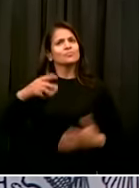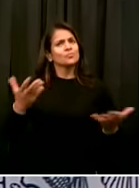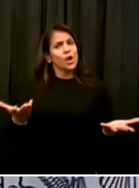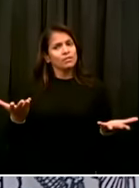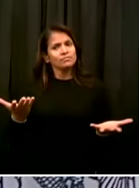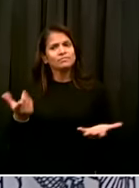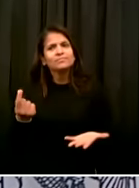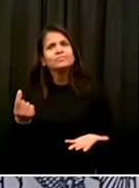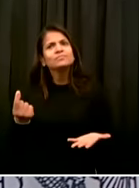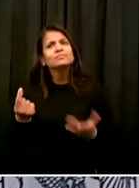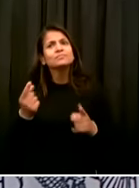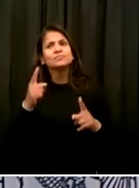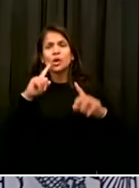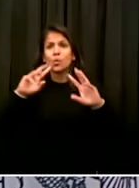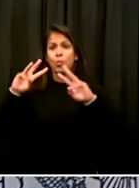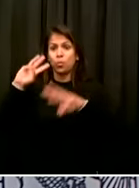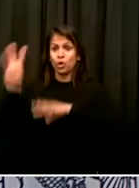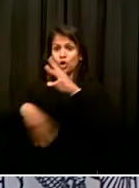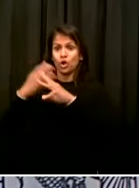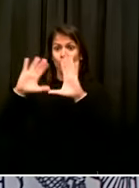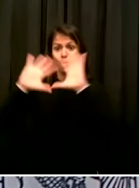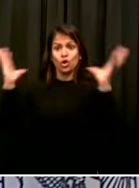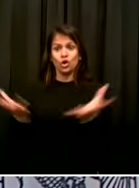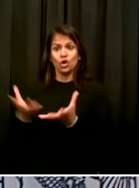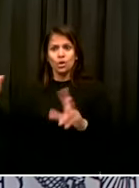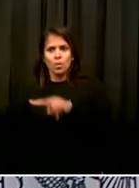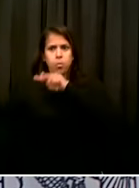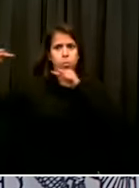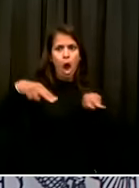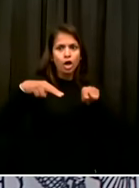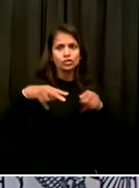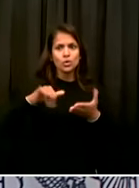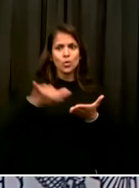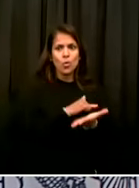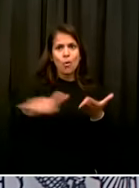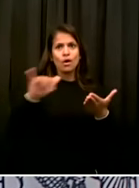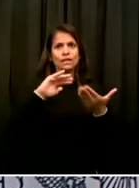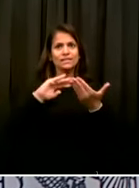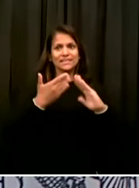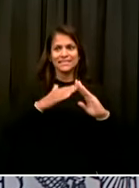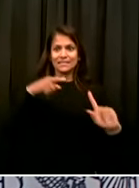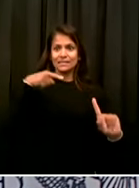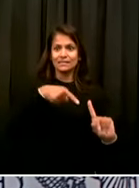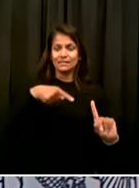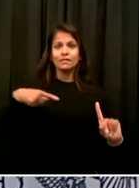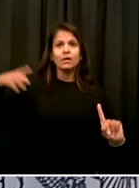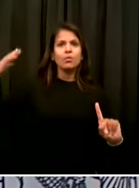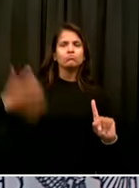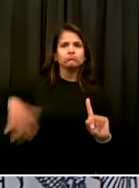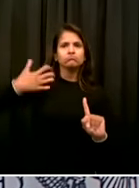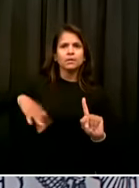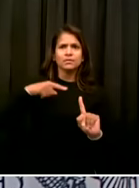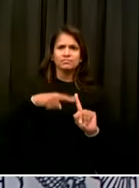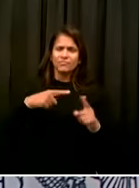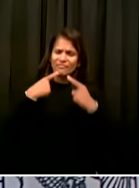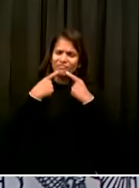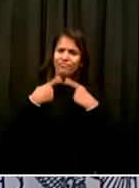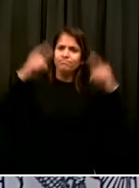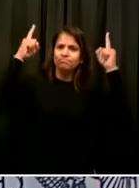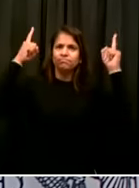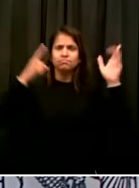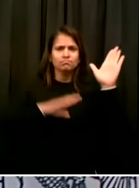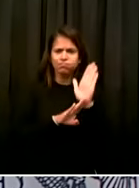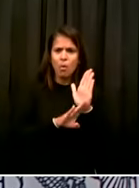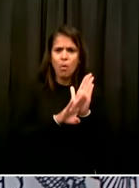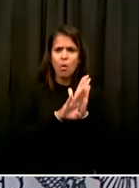right now. And New York City is regarded as a major success story in the fight against the coronavirus. We were down for the